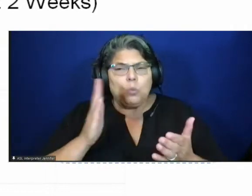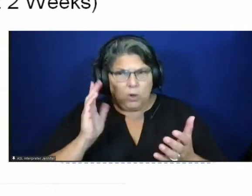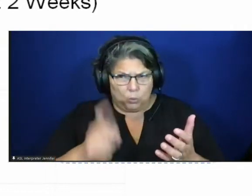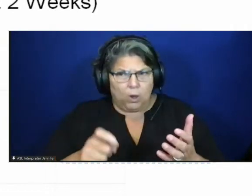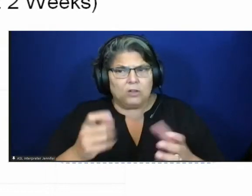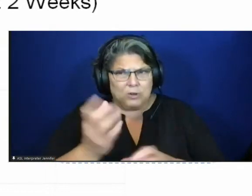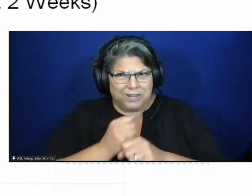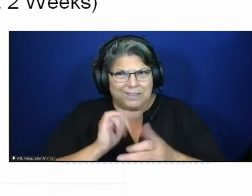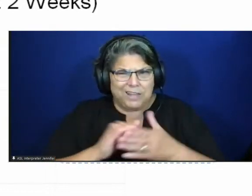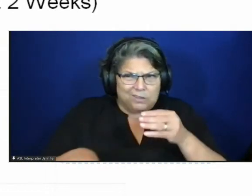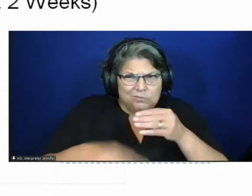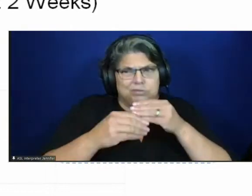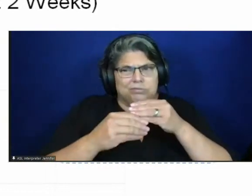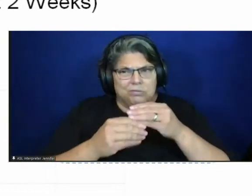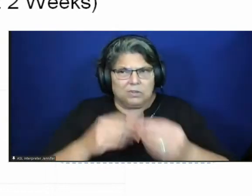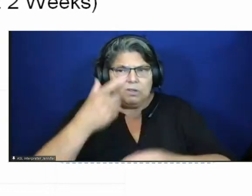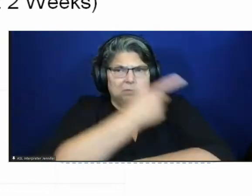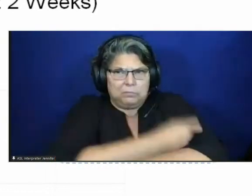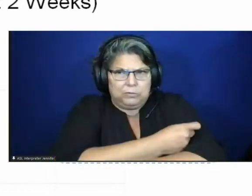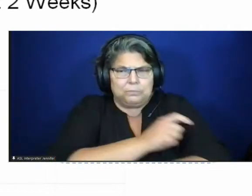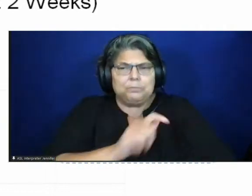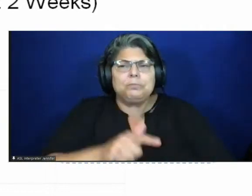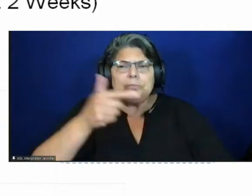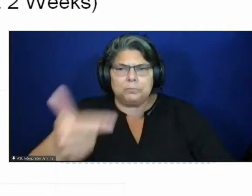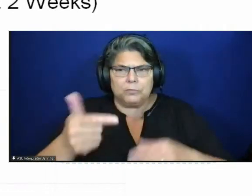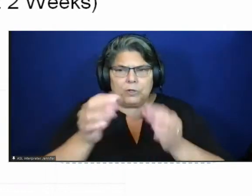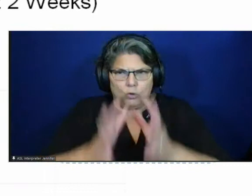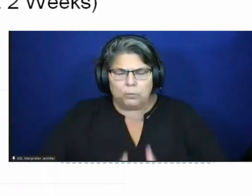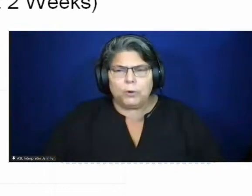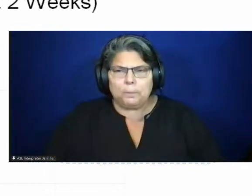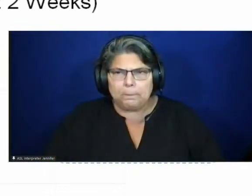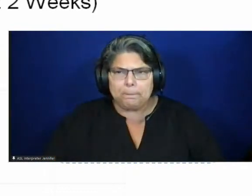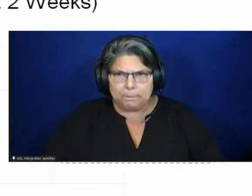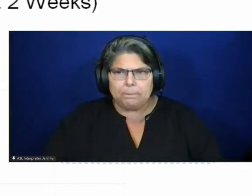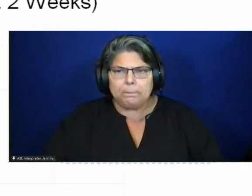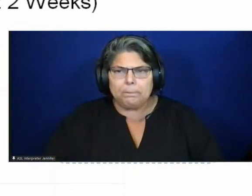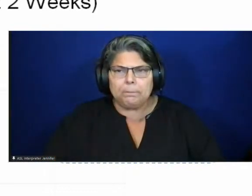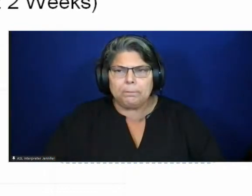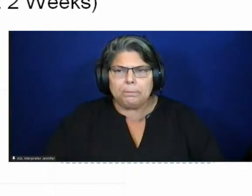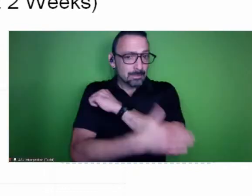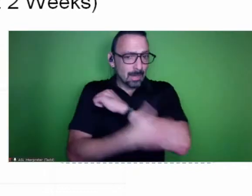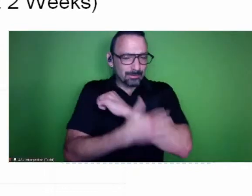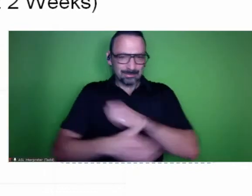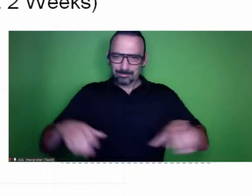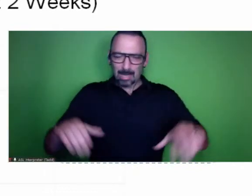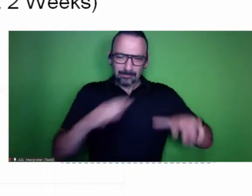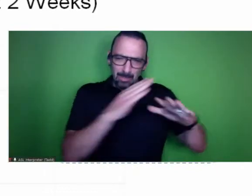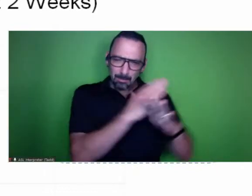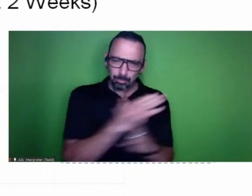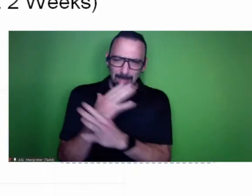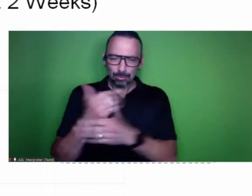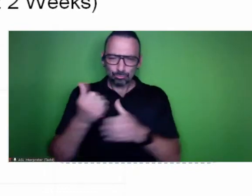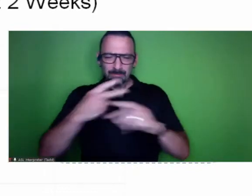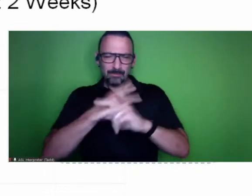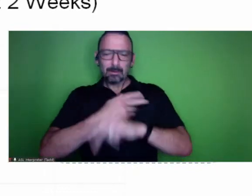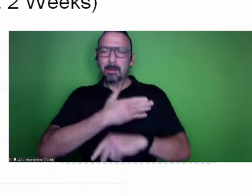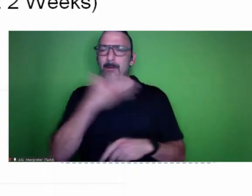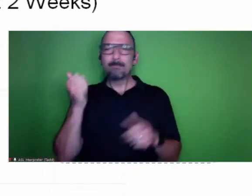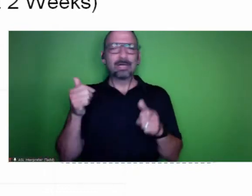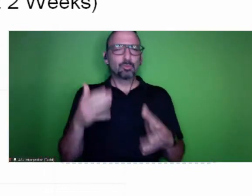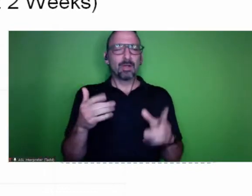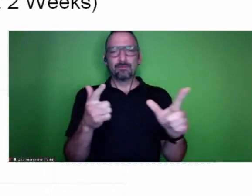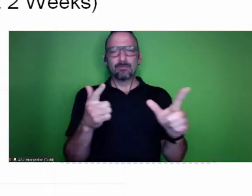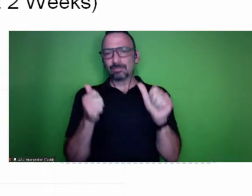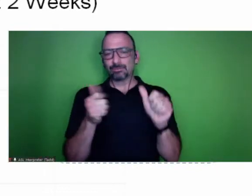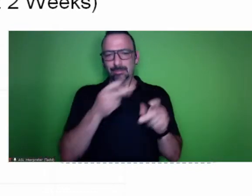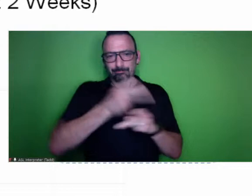this mobilization happen, the county is now actively planning with our partners to accomplish this as efficiently as possible